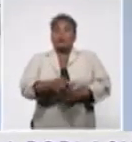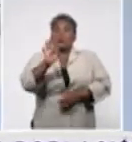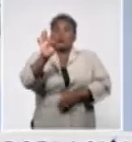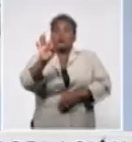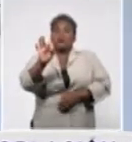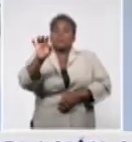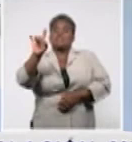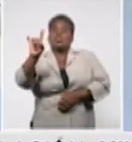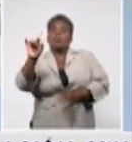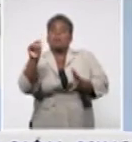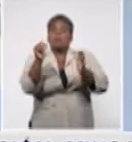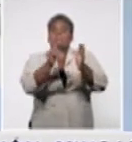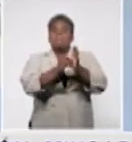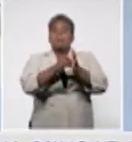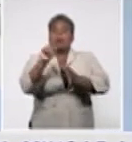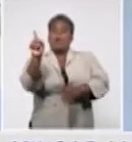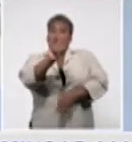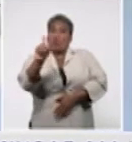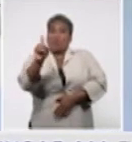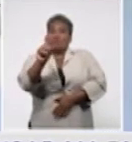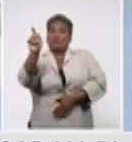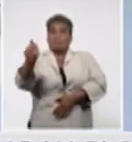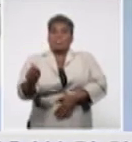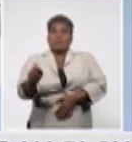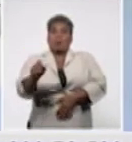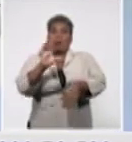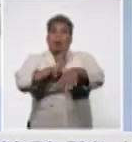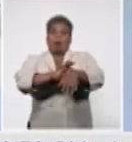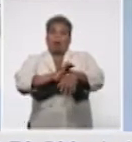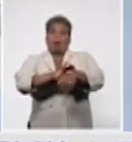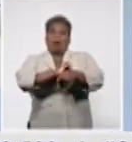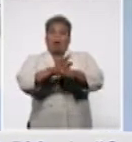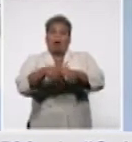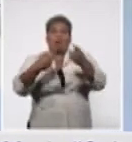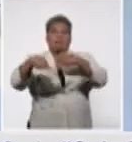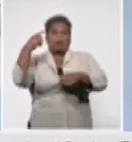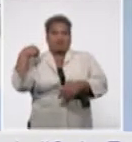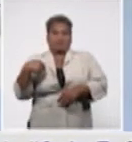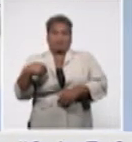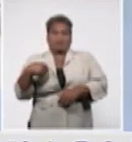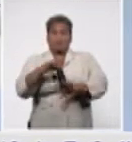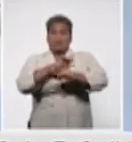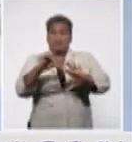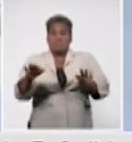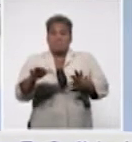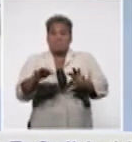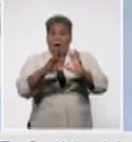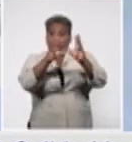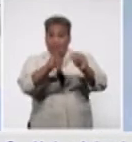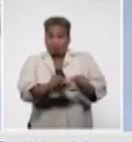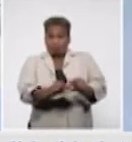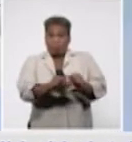of the pandemic, reports 89,011 new cases, for a total of